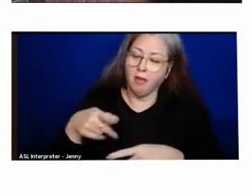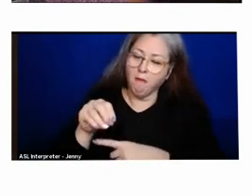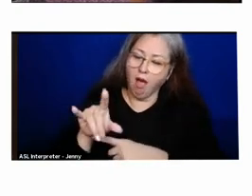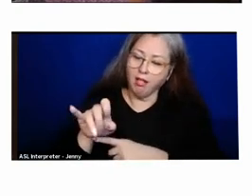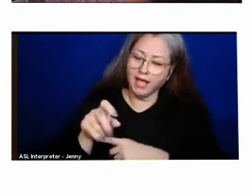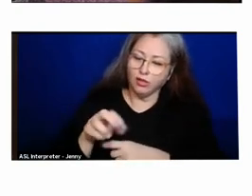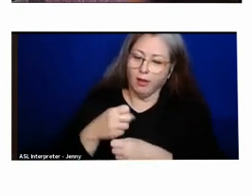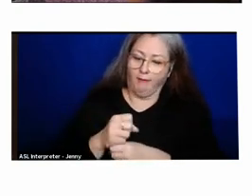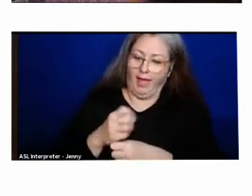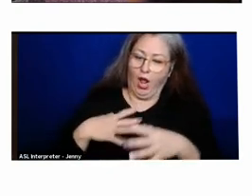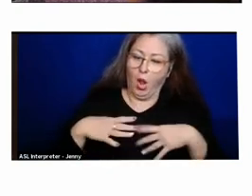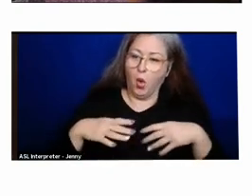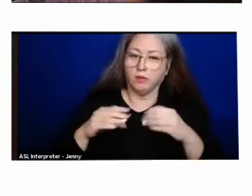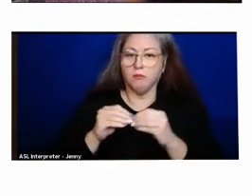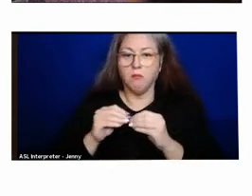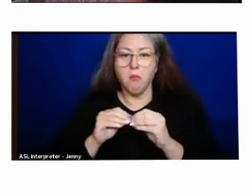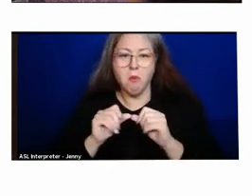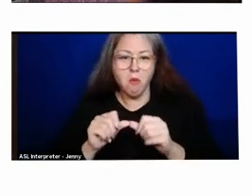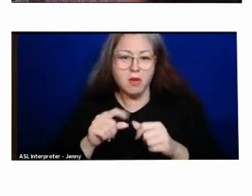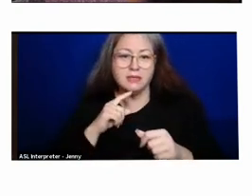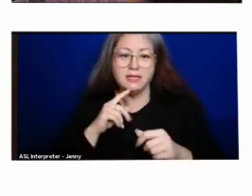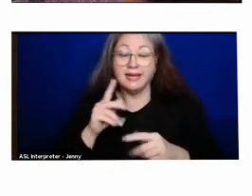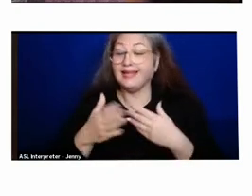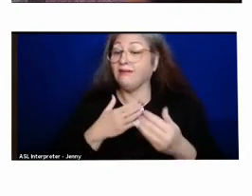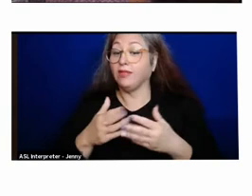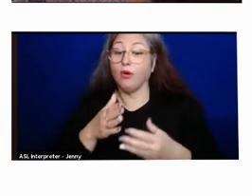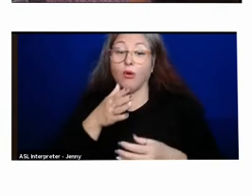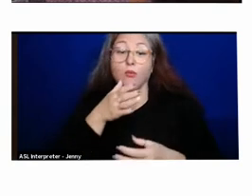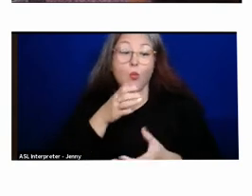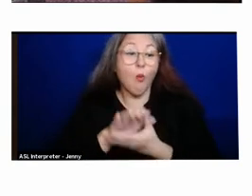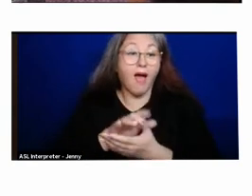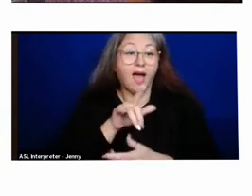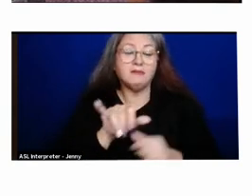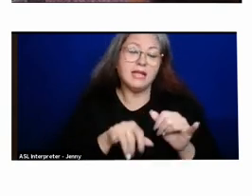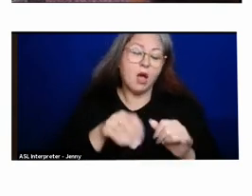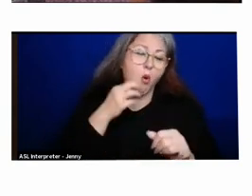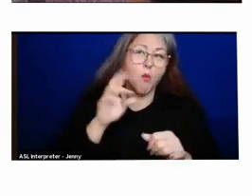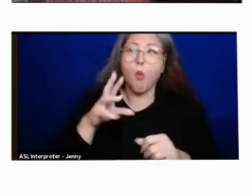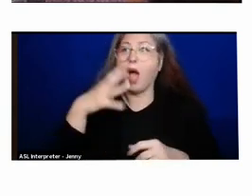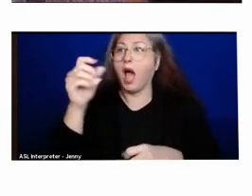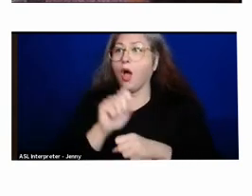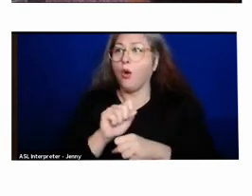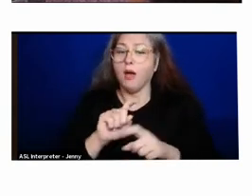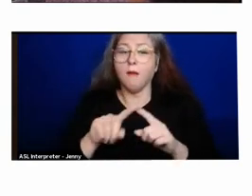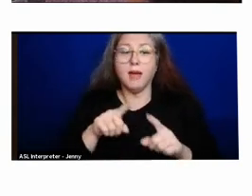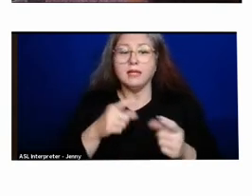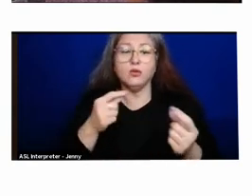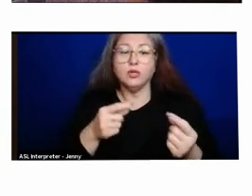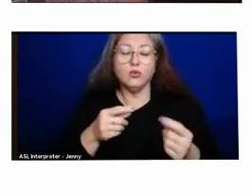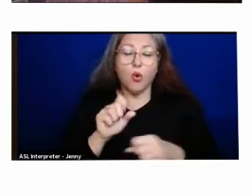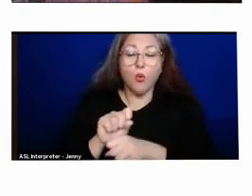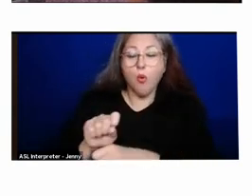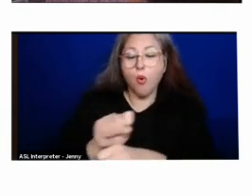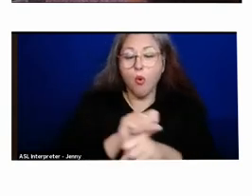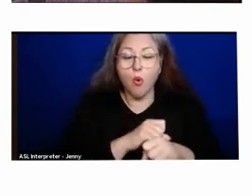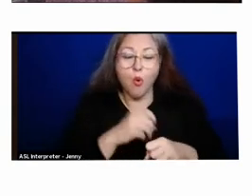housewife who, regardless of whether she had a job outside of the house or not, was busy performing unpaid labor around the house and needed to